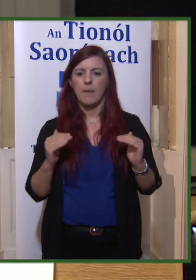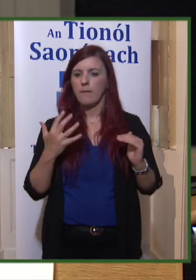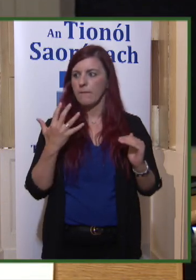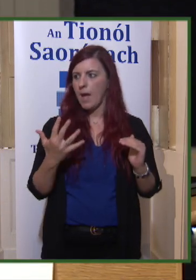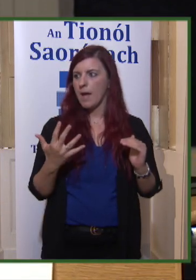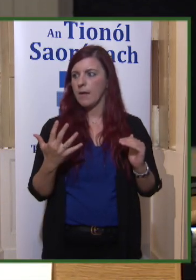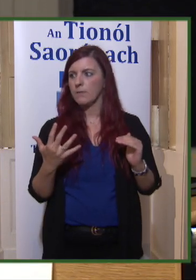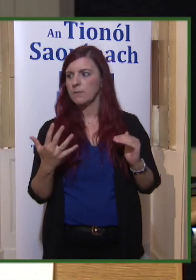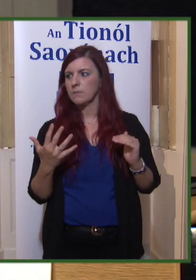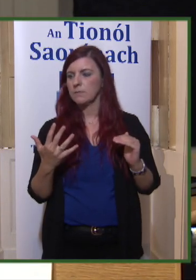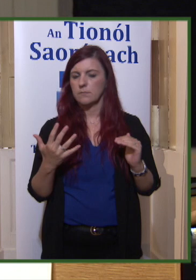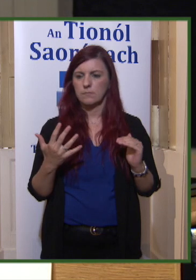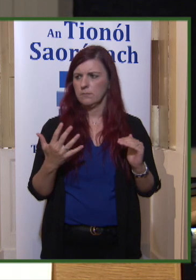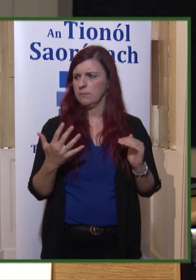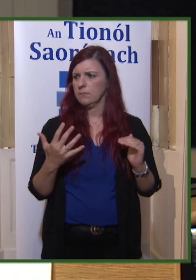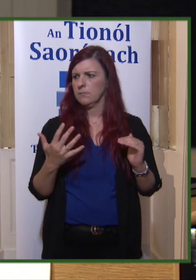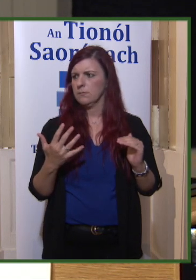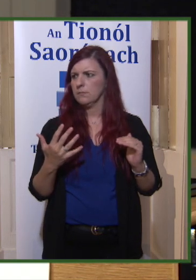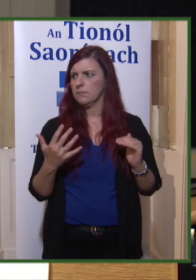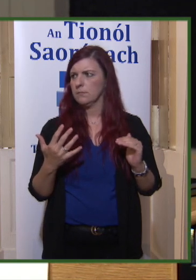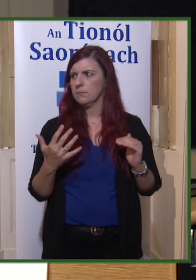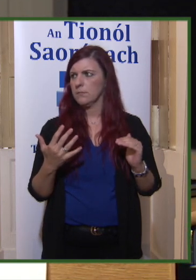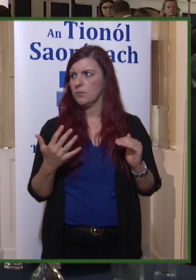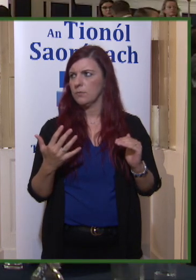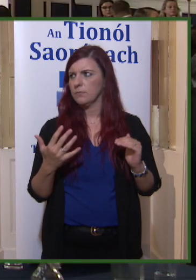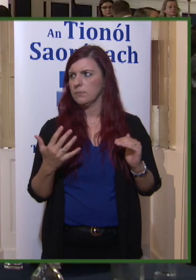5, then 3, then 8. Table 5, please.